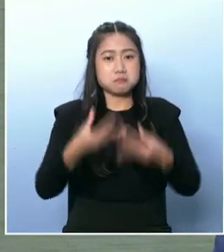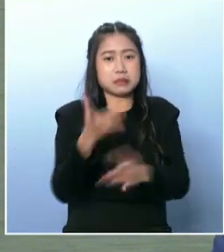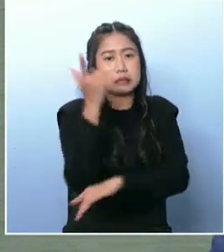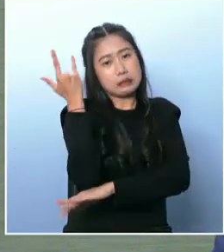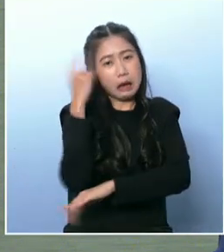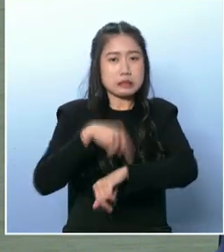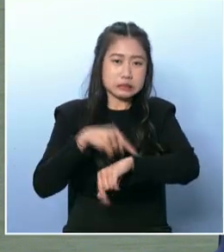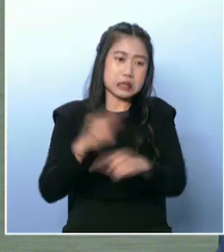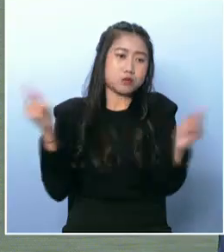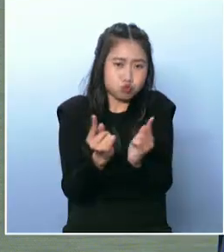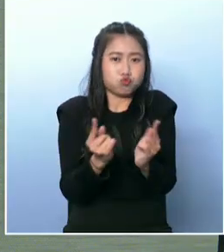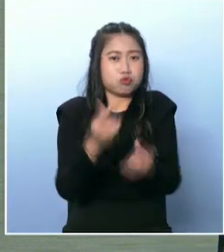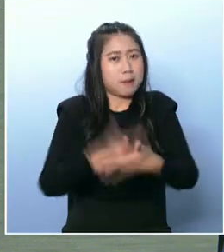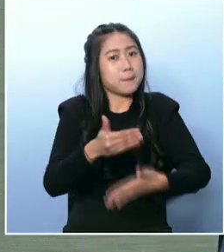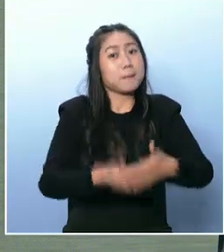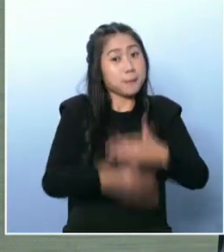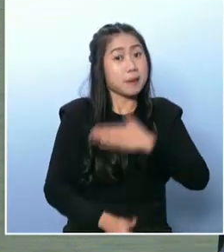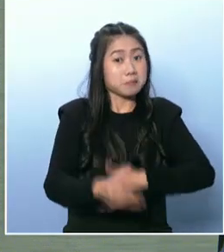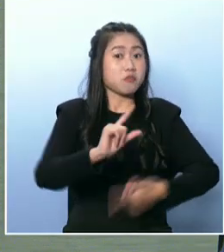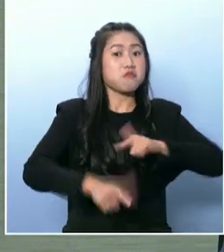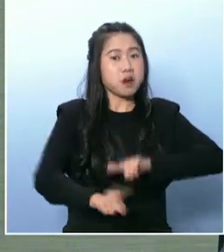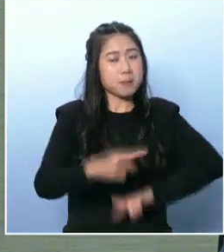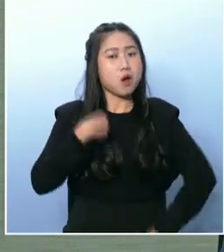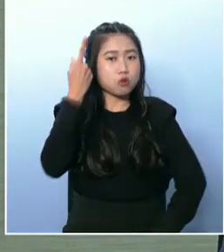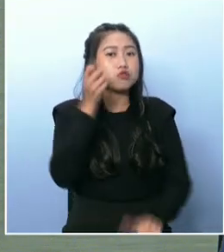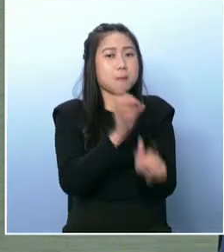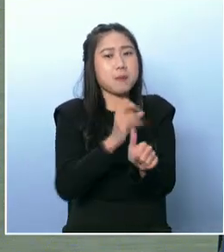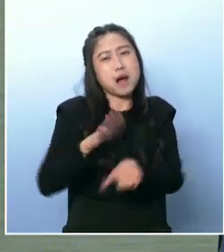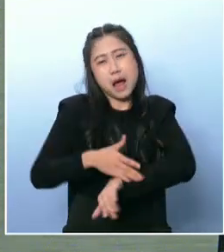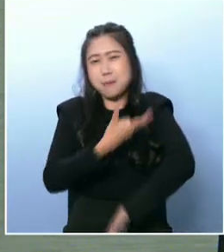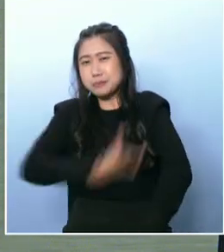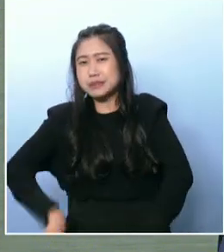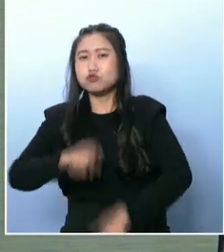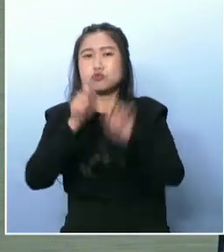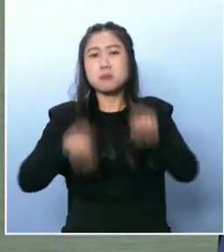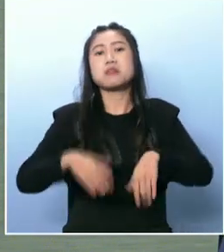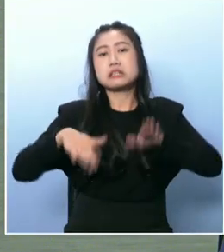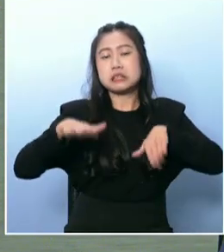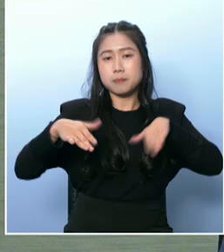And I wonder what measures they will adopt to shorten the waiting time.